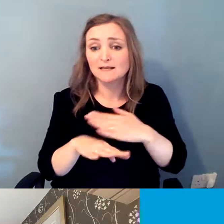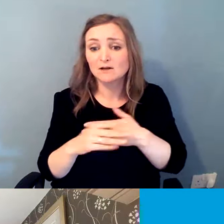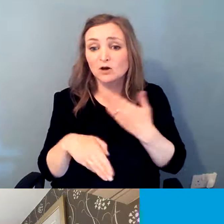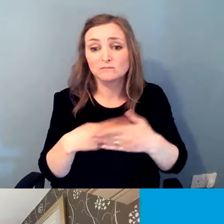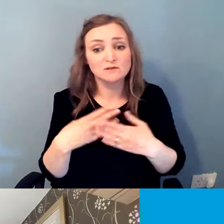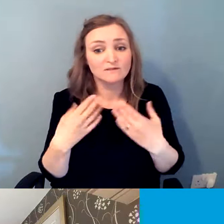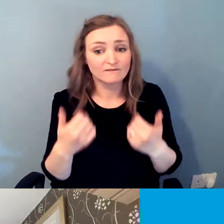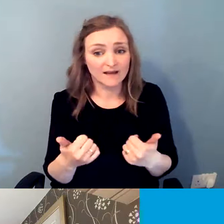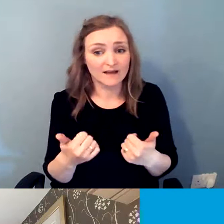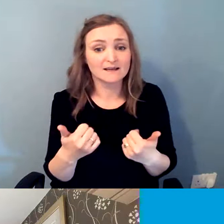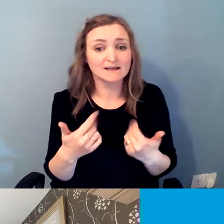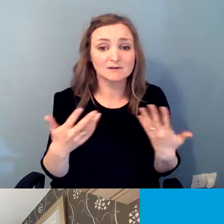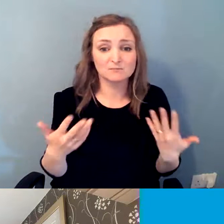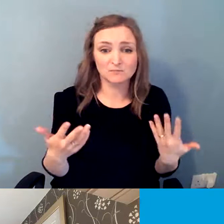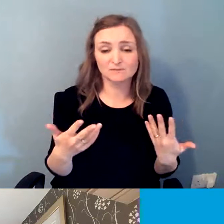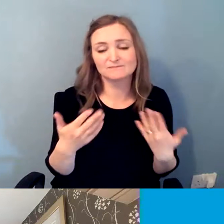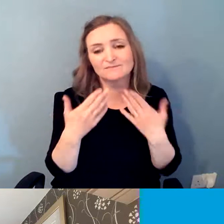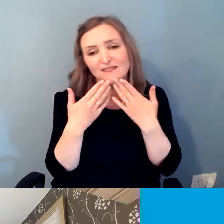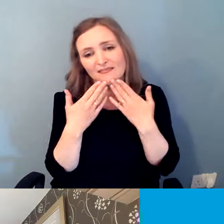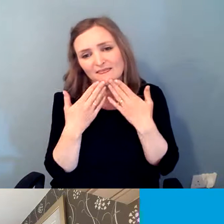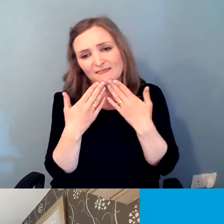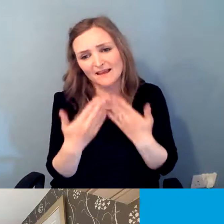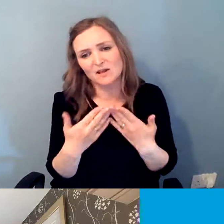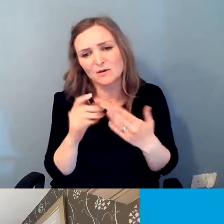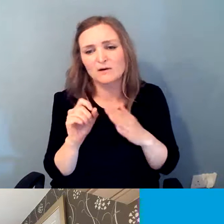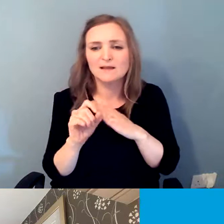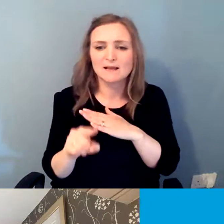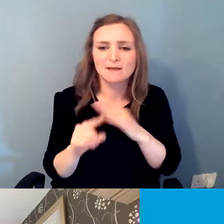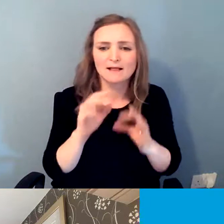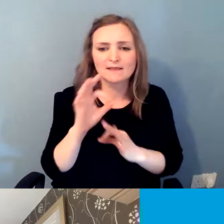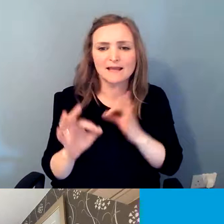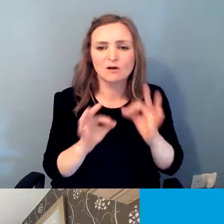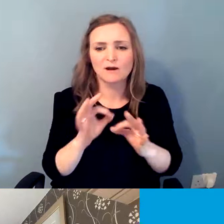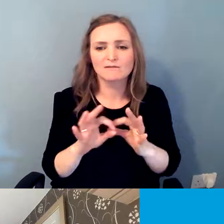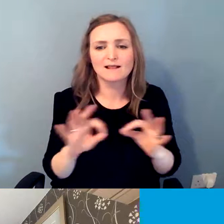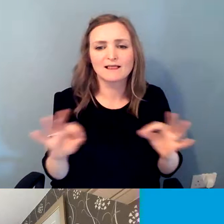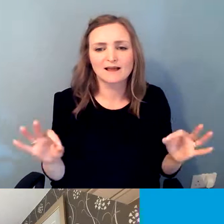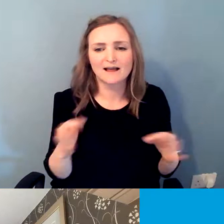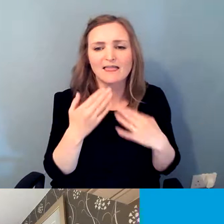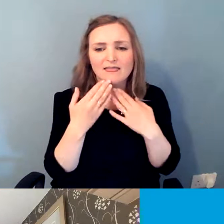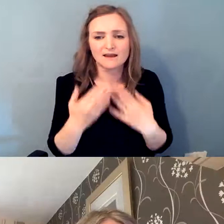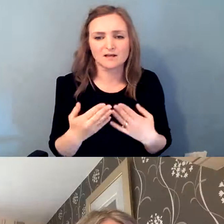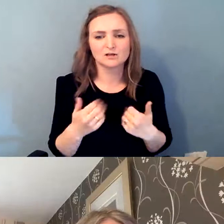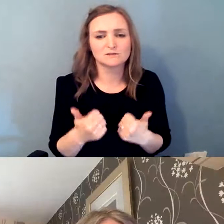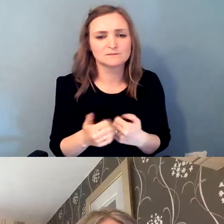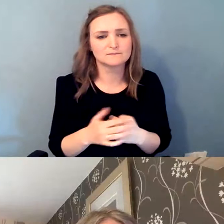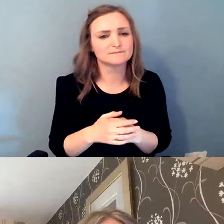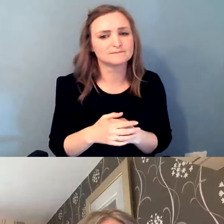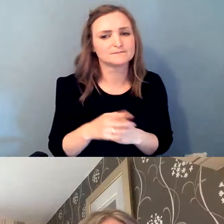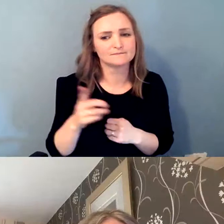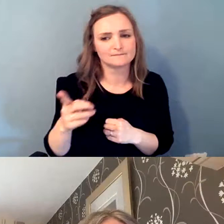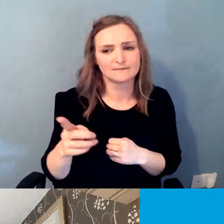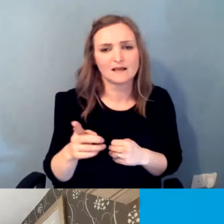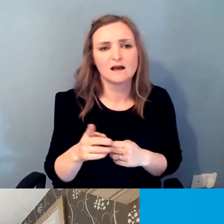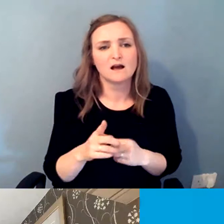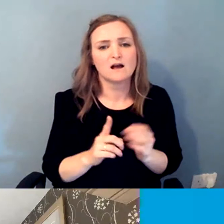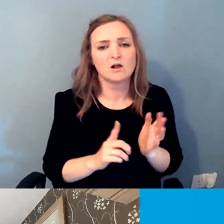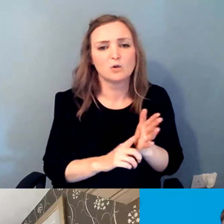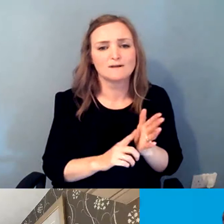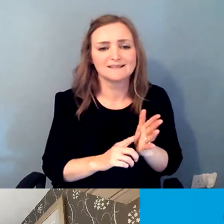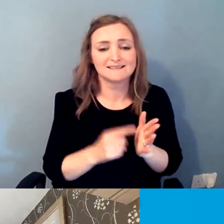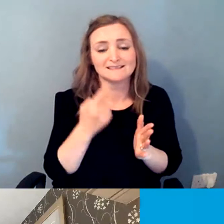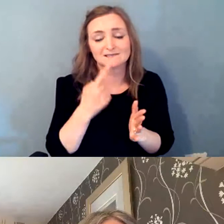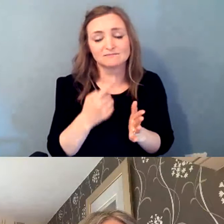everybody. But thank you very much. I will email. Stella, I think that's actually a really useful point to consider there.